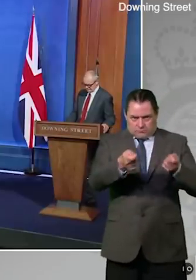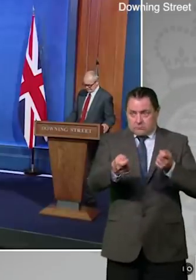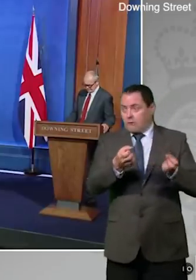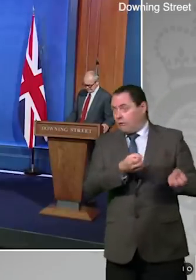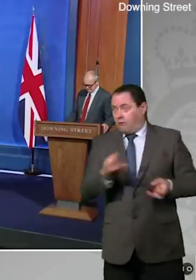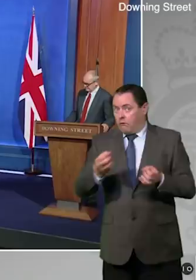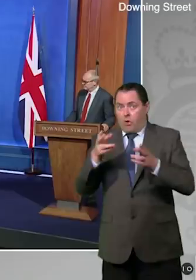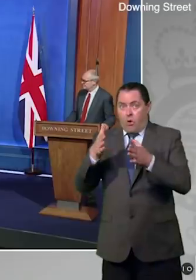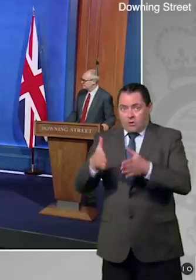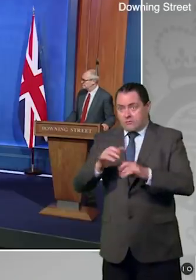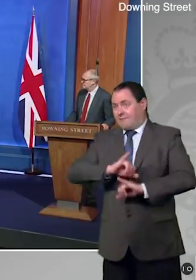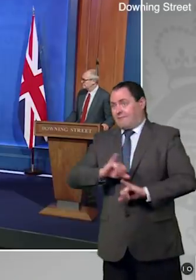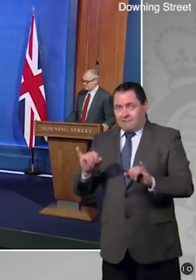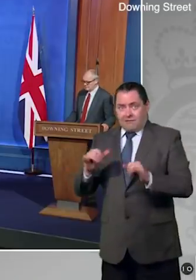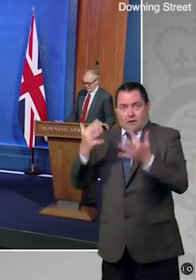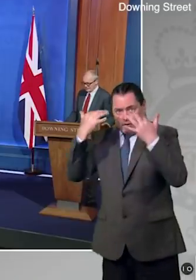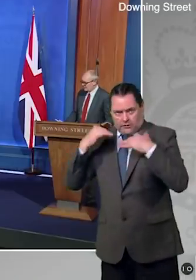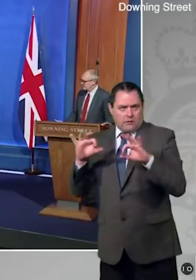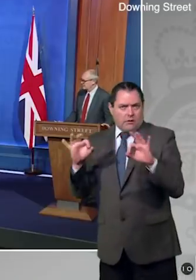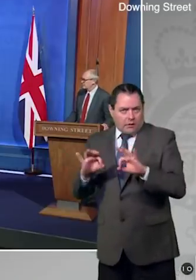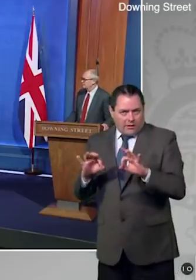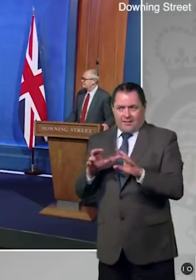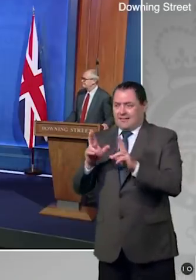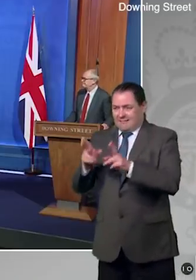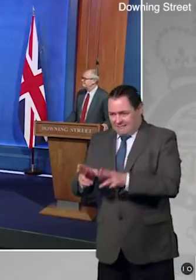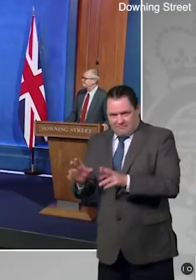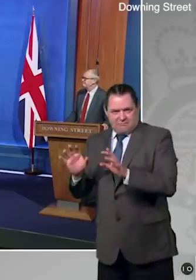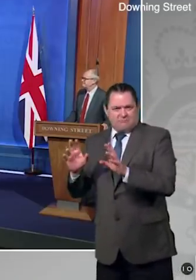Thanks very much, Chris. Patrick, anything to add to that at this stage? Okay, fine. Thank you.